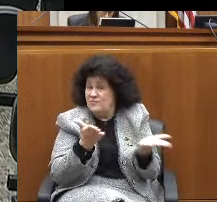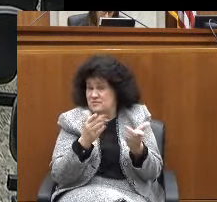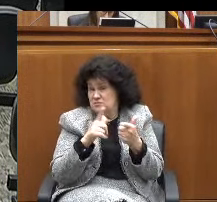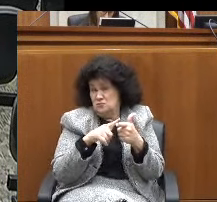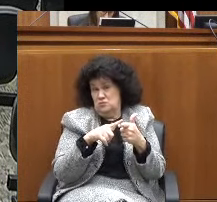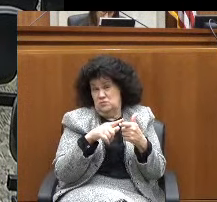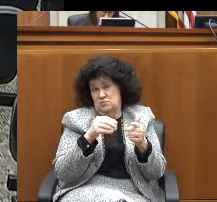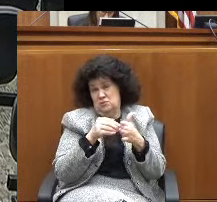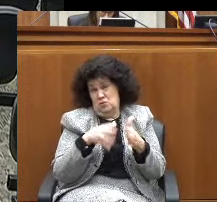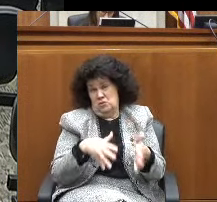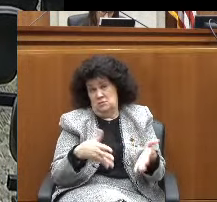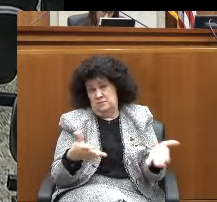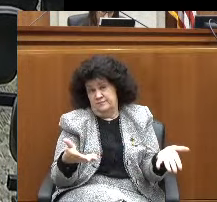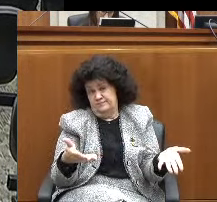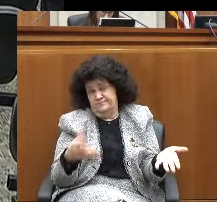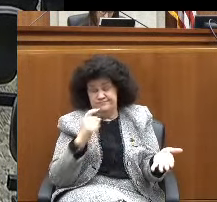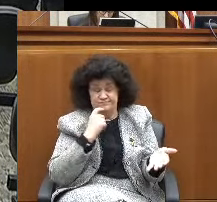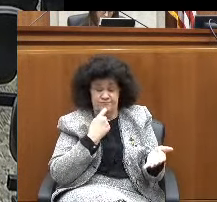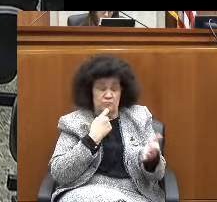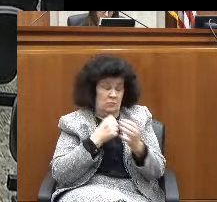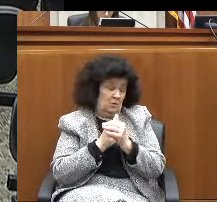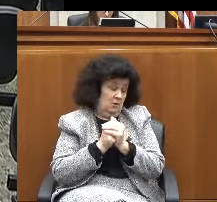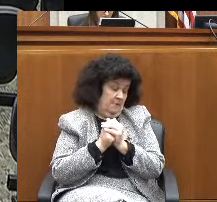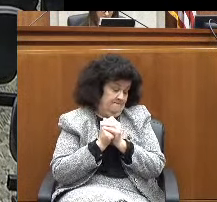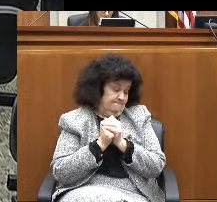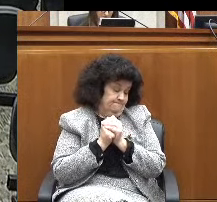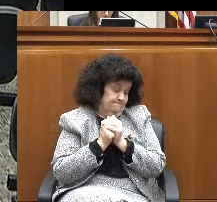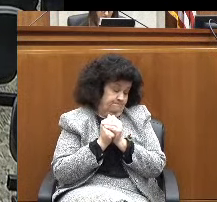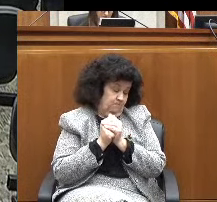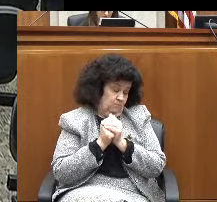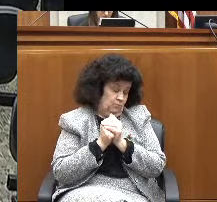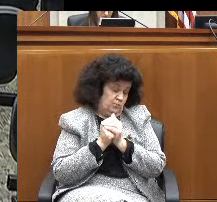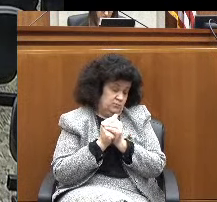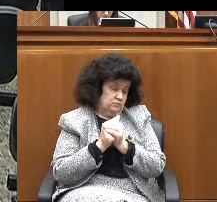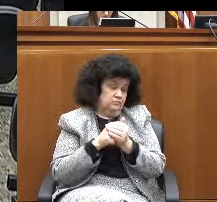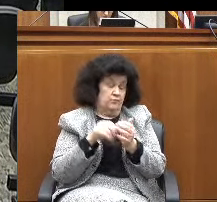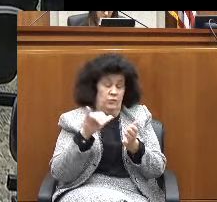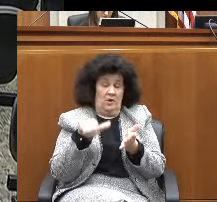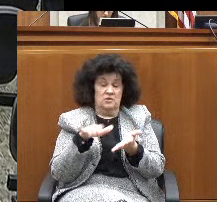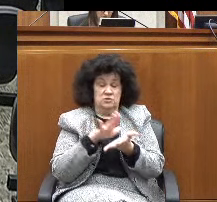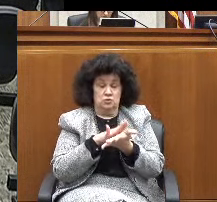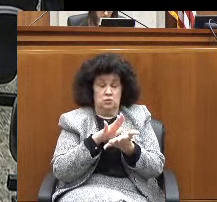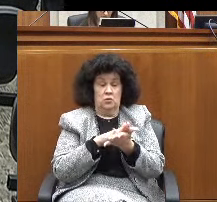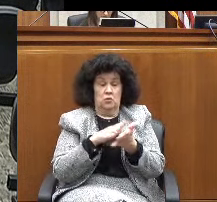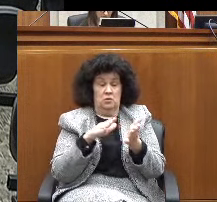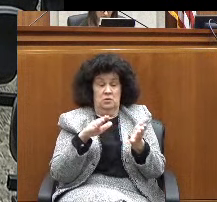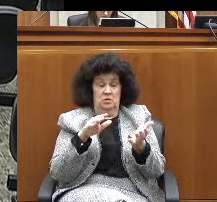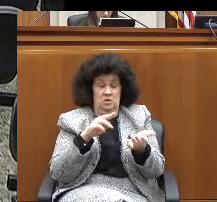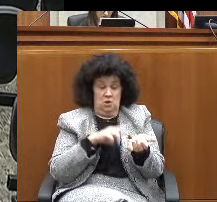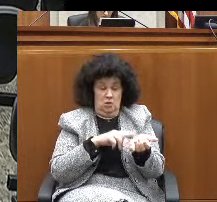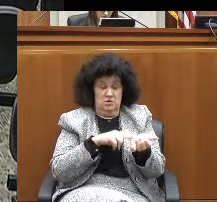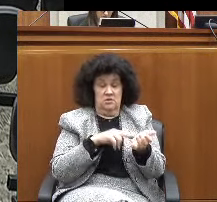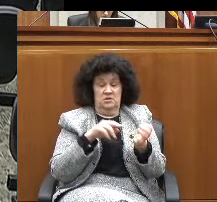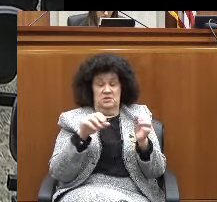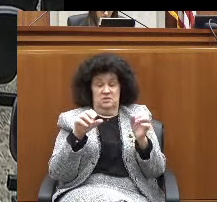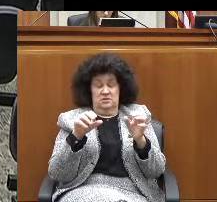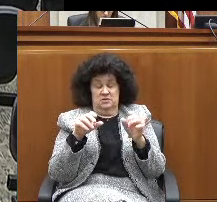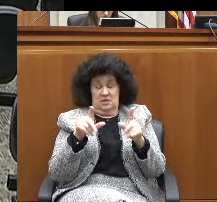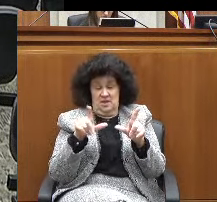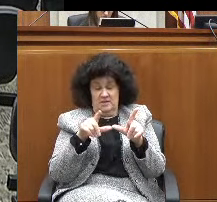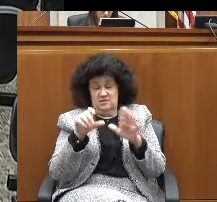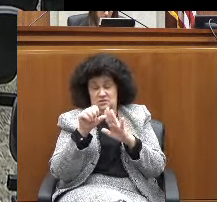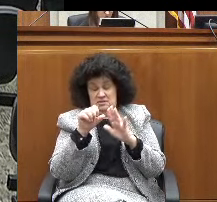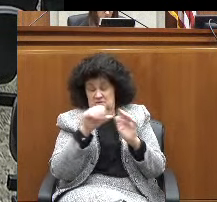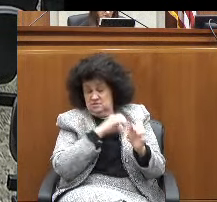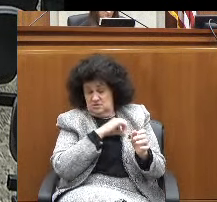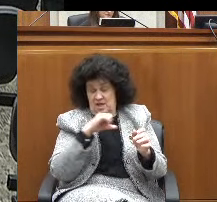to our students. Approving the revisions to this policy for the school nurses and licensed nursing staff as presented will provide